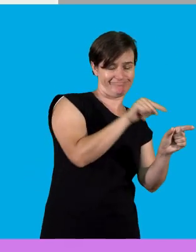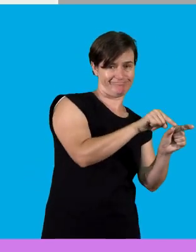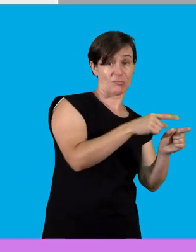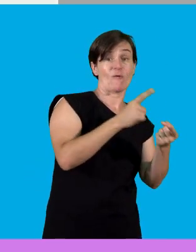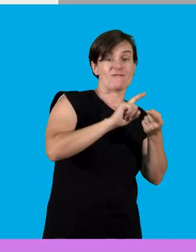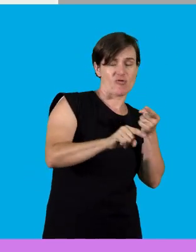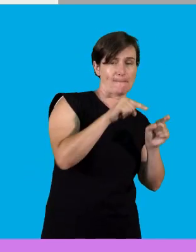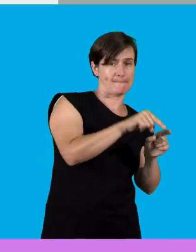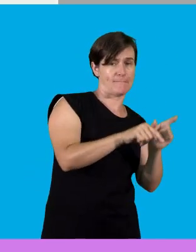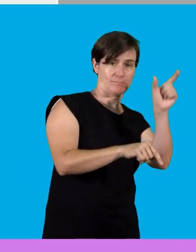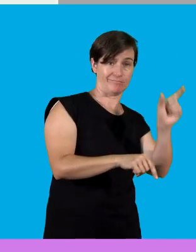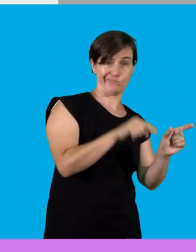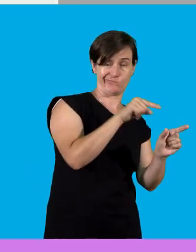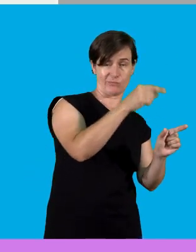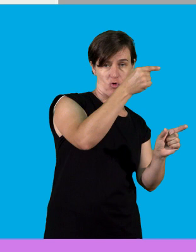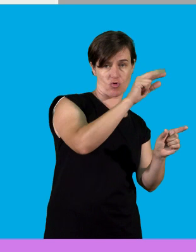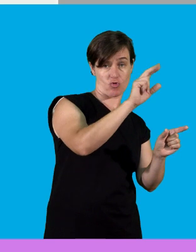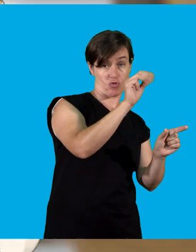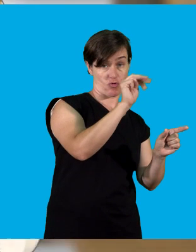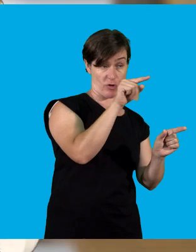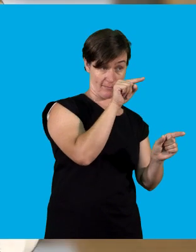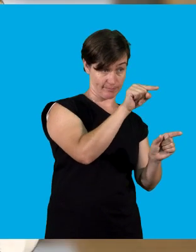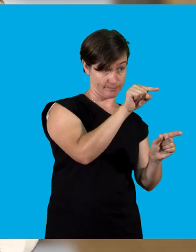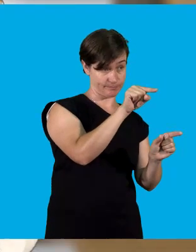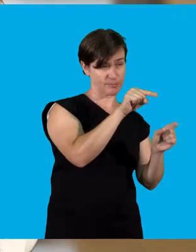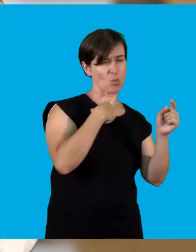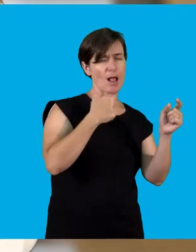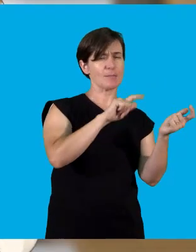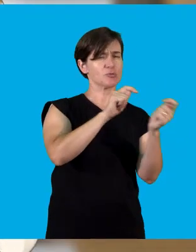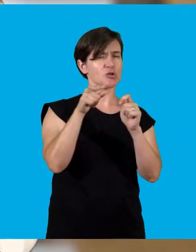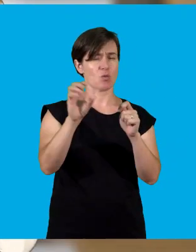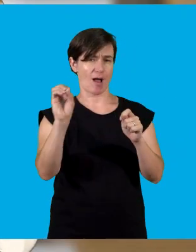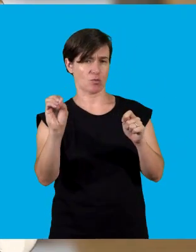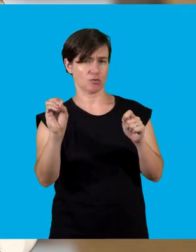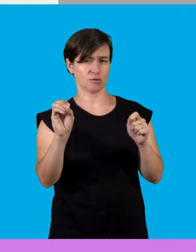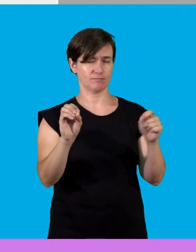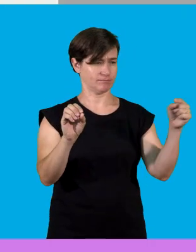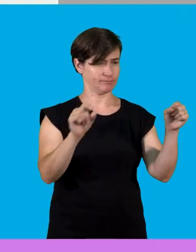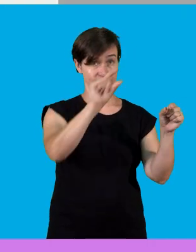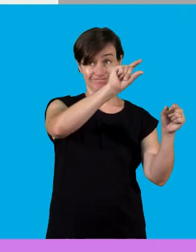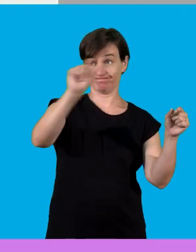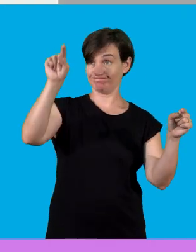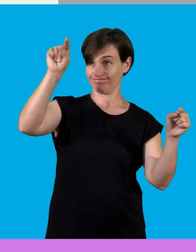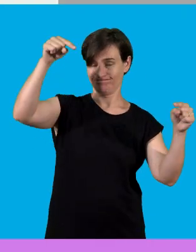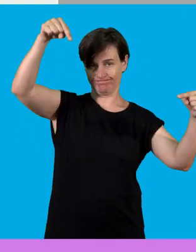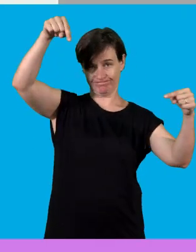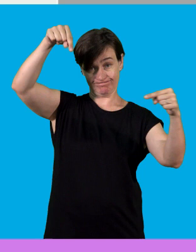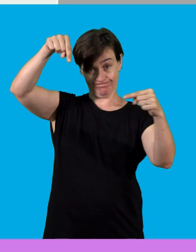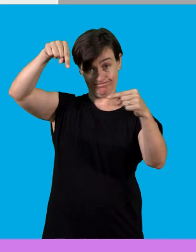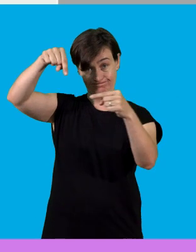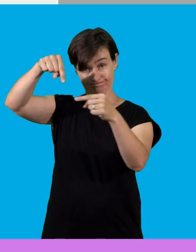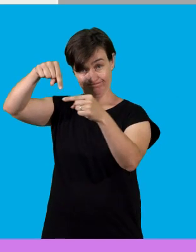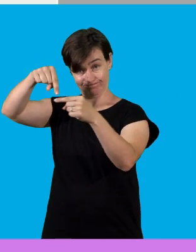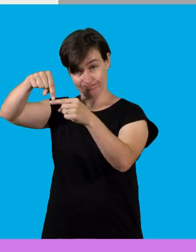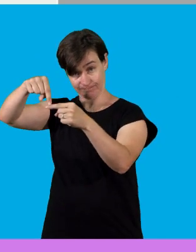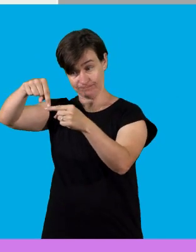the grams. Now, where do we want to go? We want to go to ounces. There,